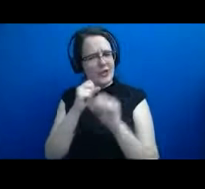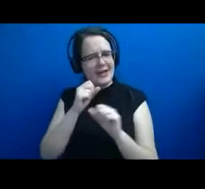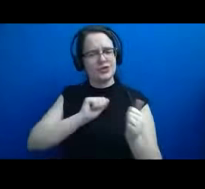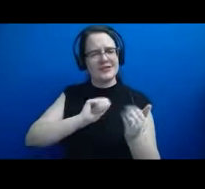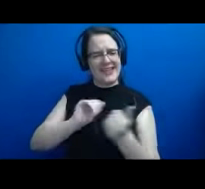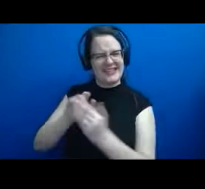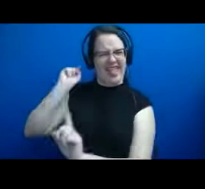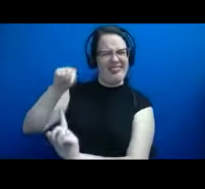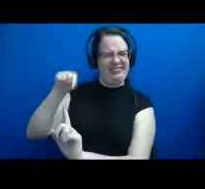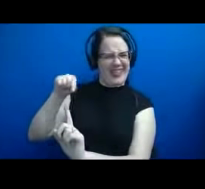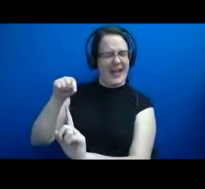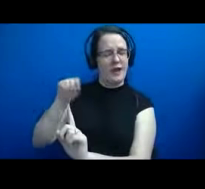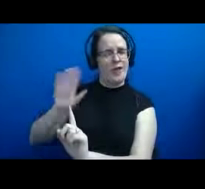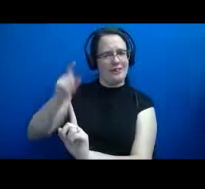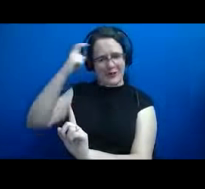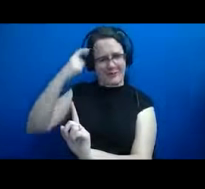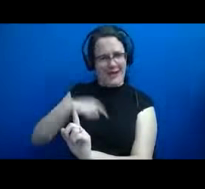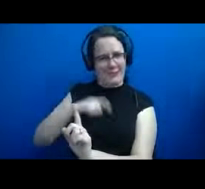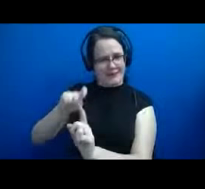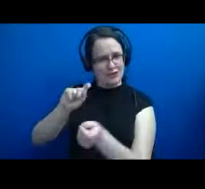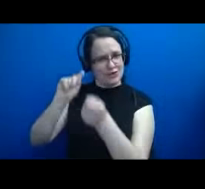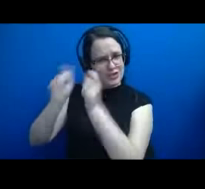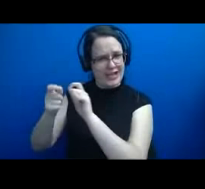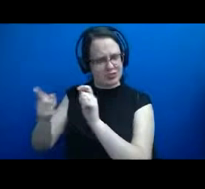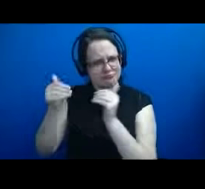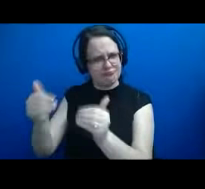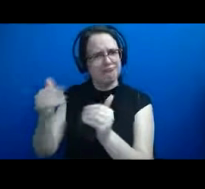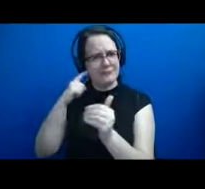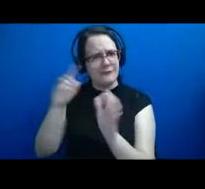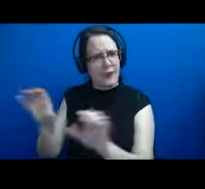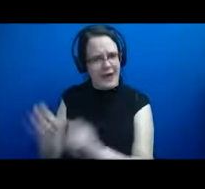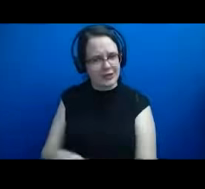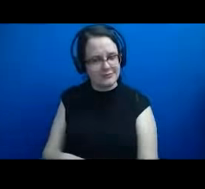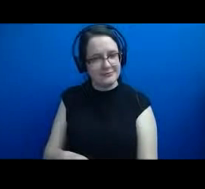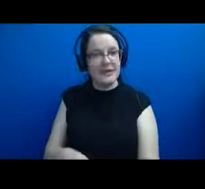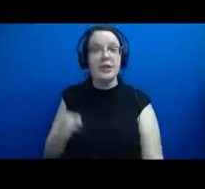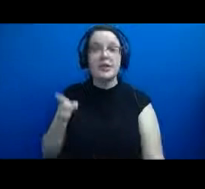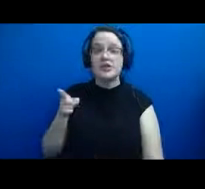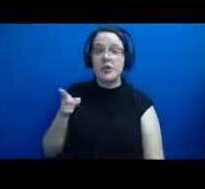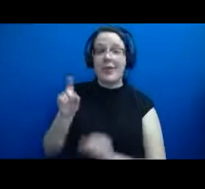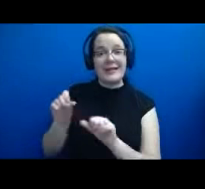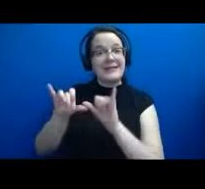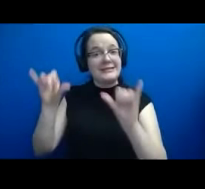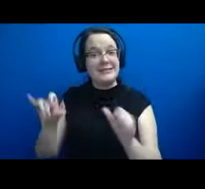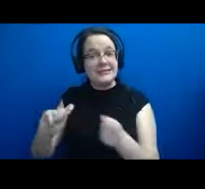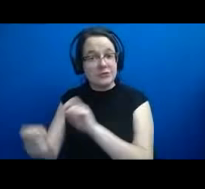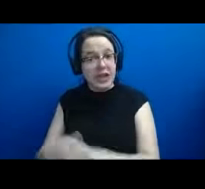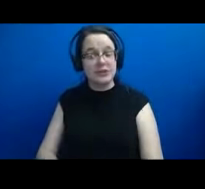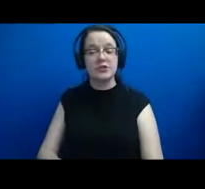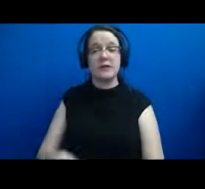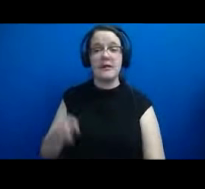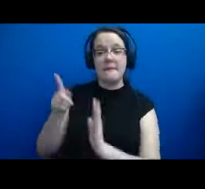that we have to change their minds to take that action. So whether they can change the system, they can change those